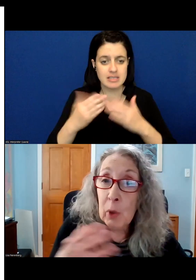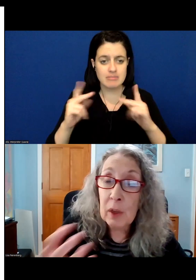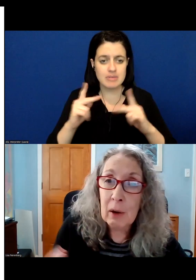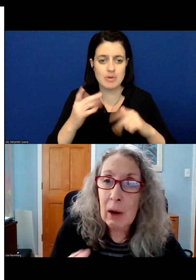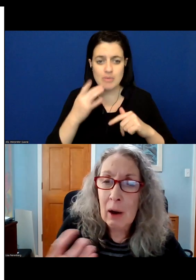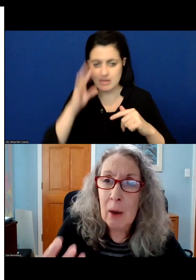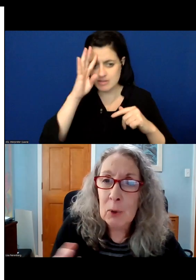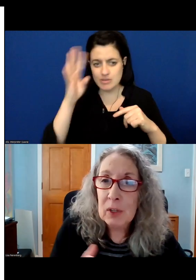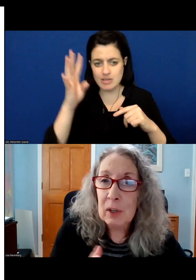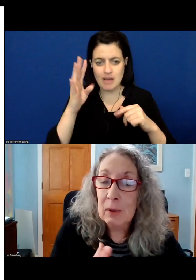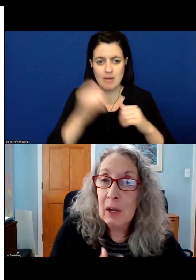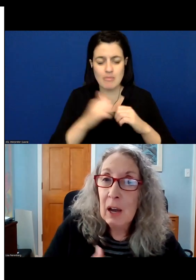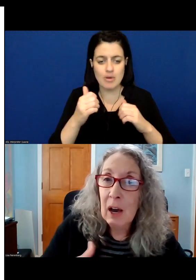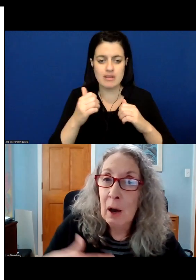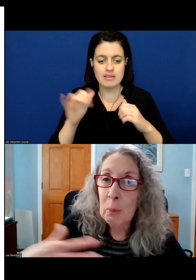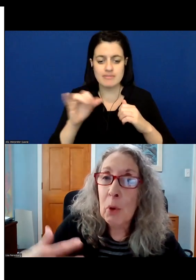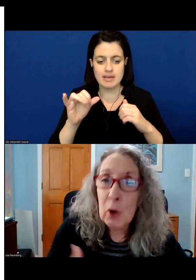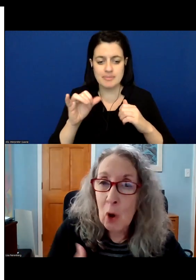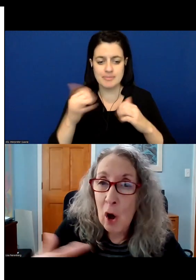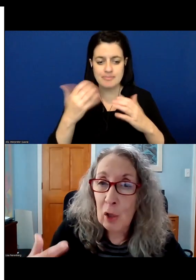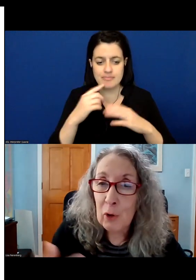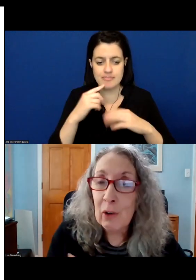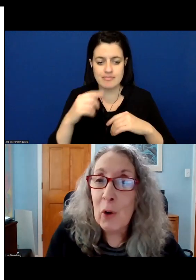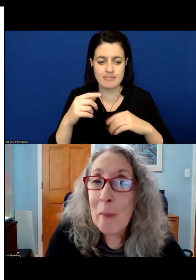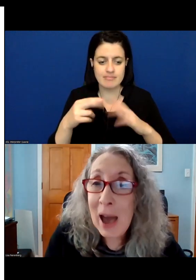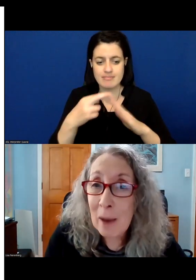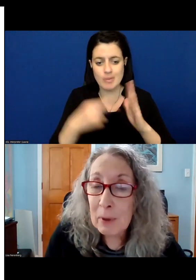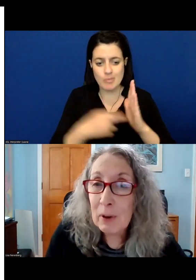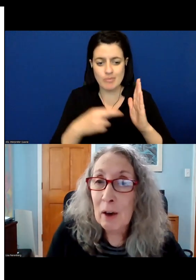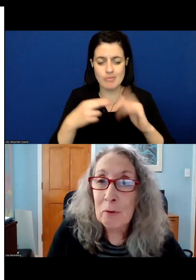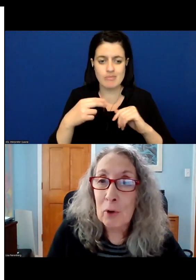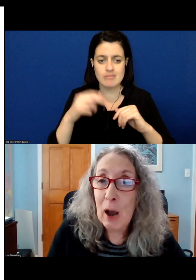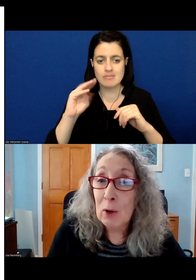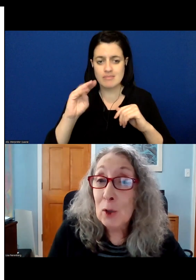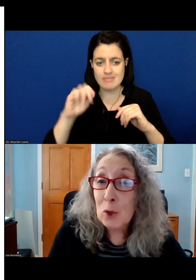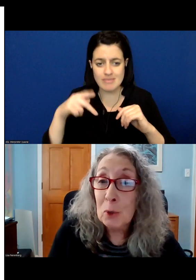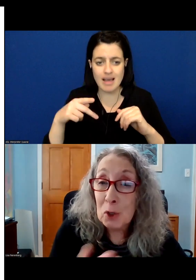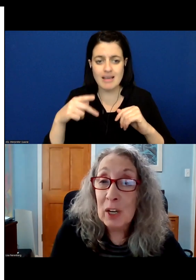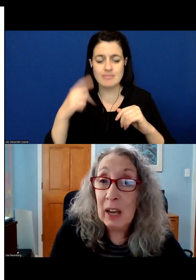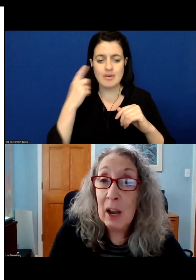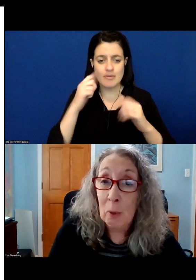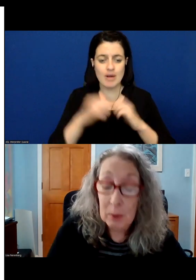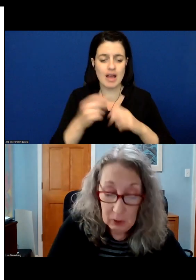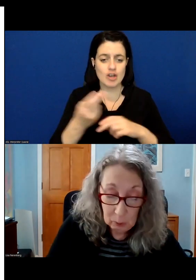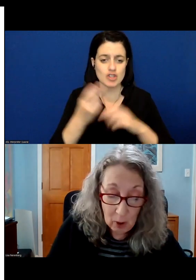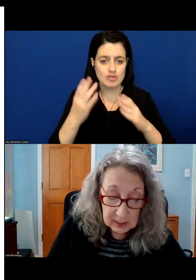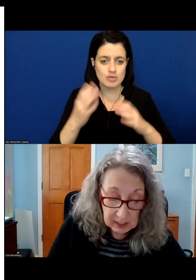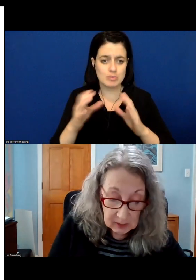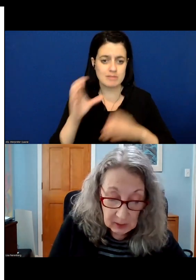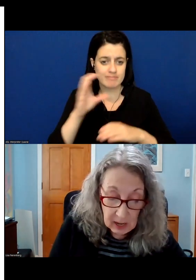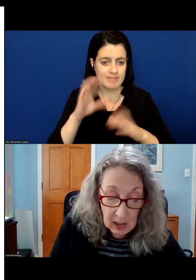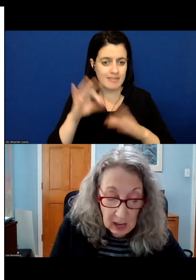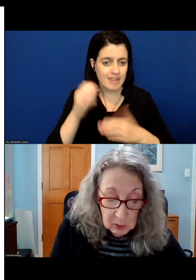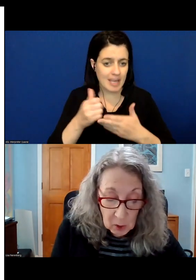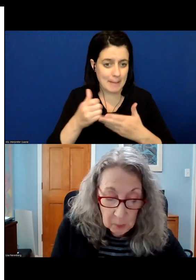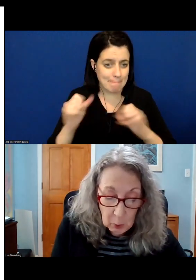come up with almost a protocol or a map for how consumers could get help in this